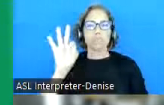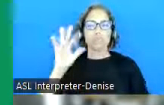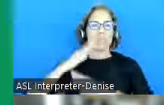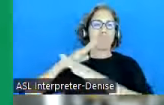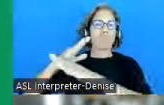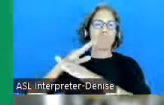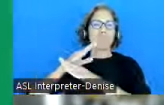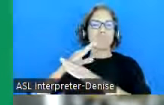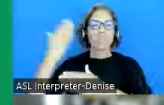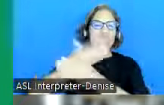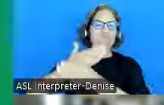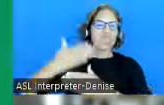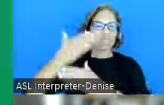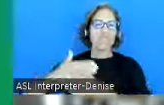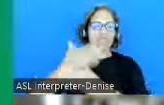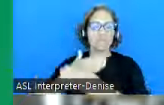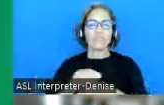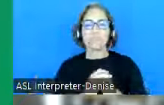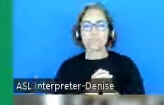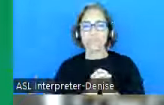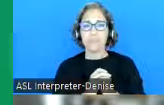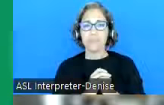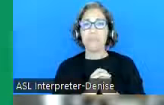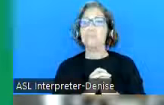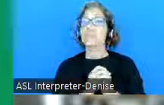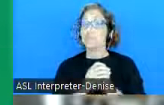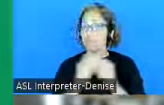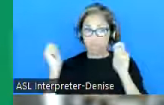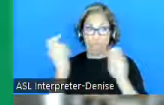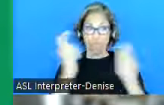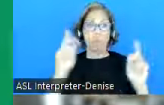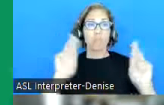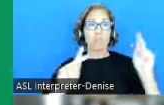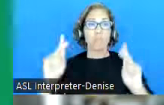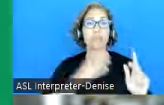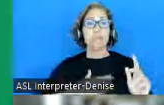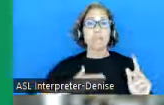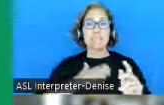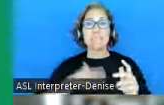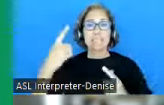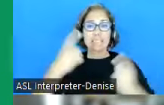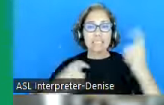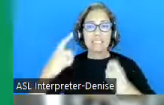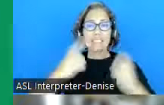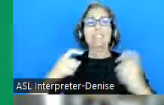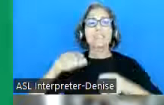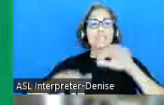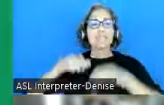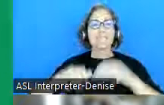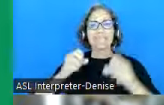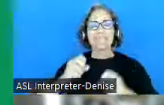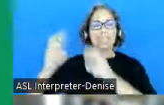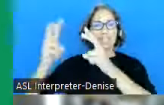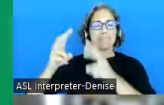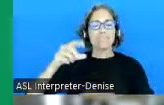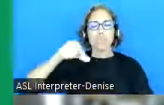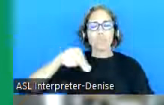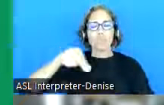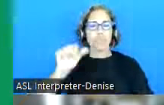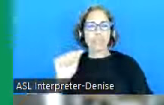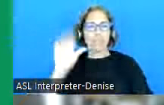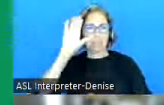or disruptions. We ask that all attendees please post your questions in the Q&A. Questions will be